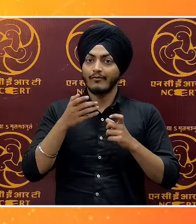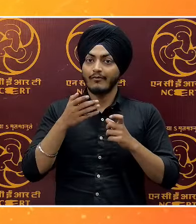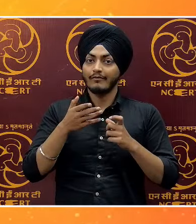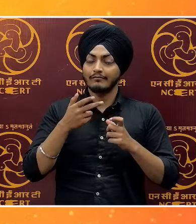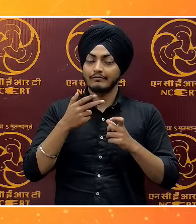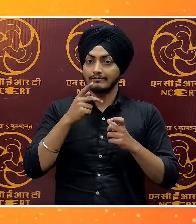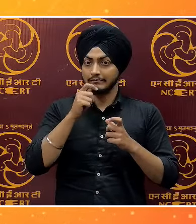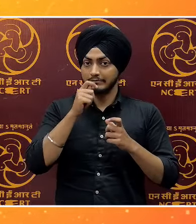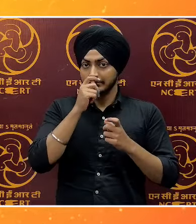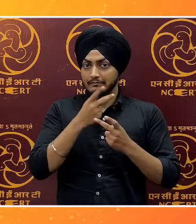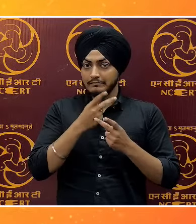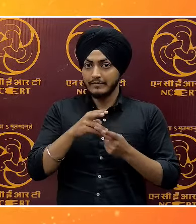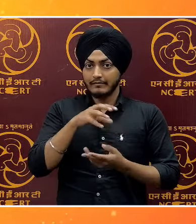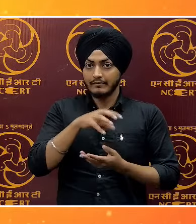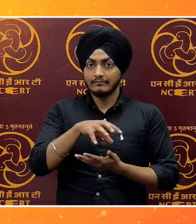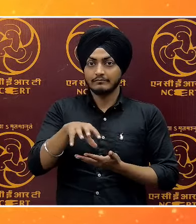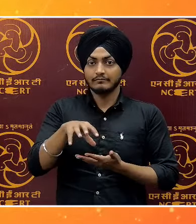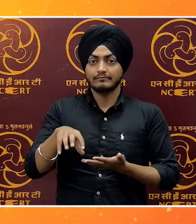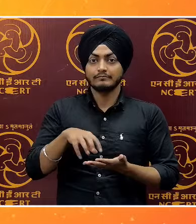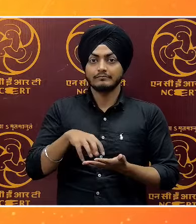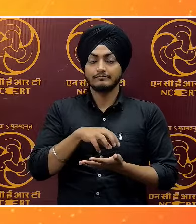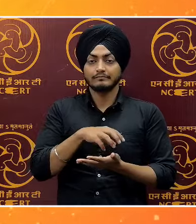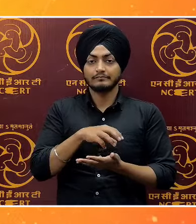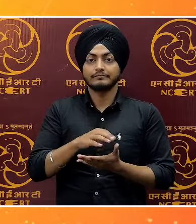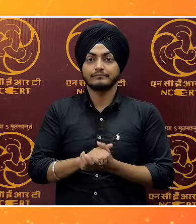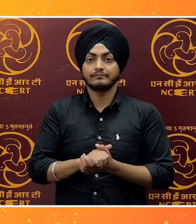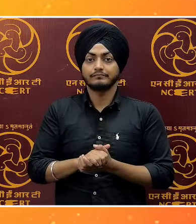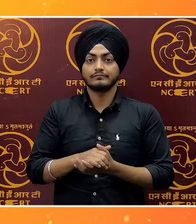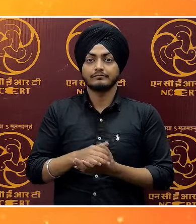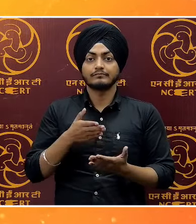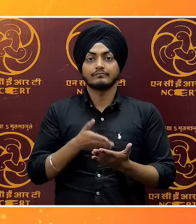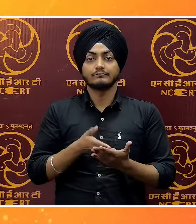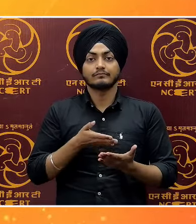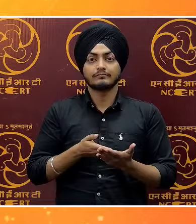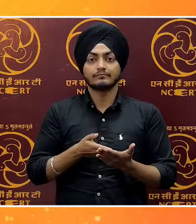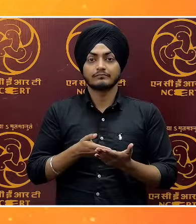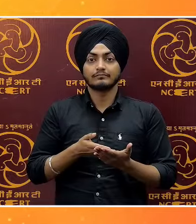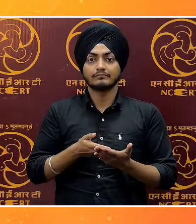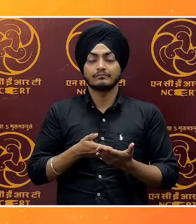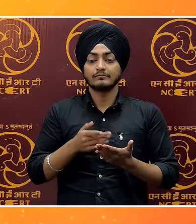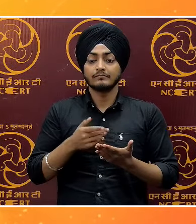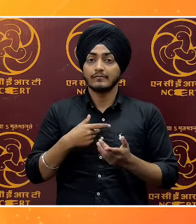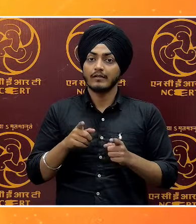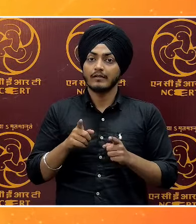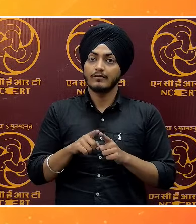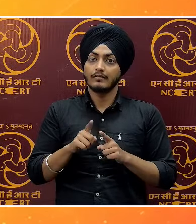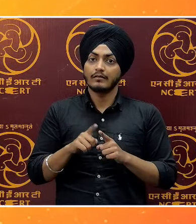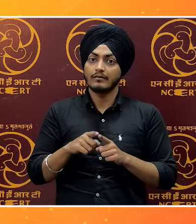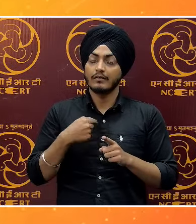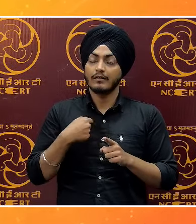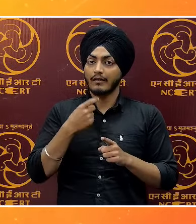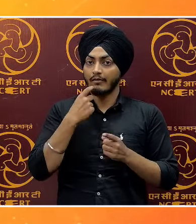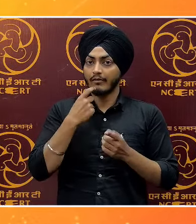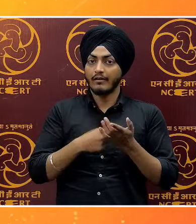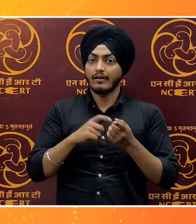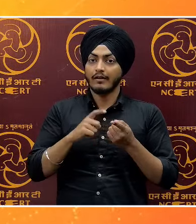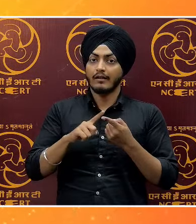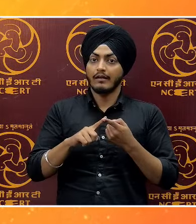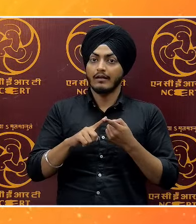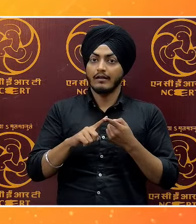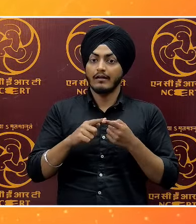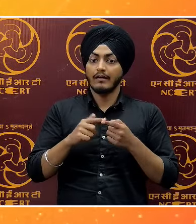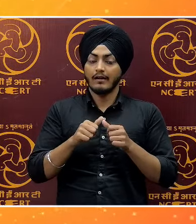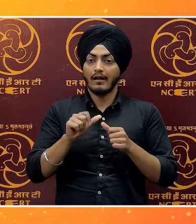the the basket. So Great. this is the method which we say realia. We are using the